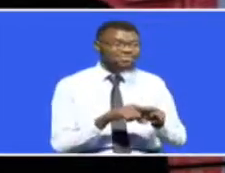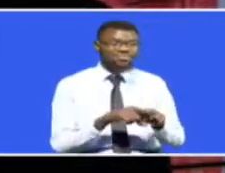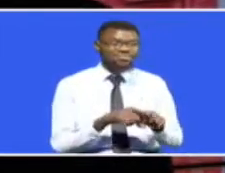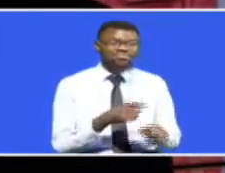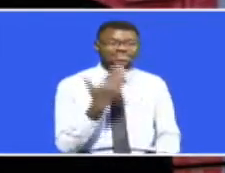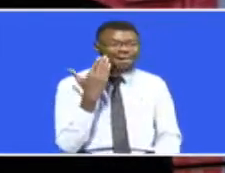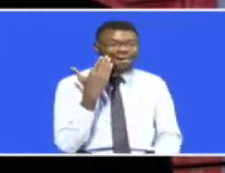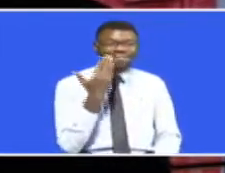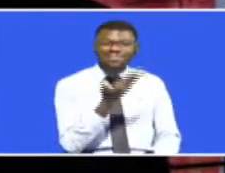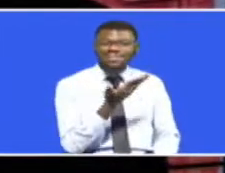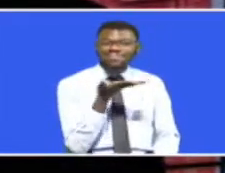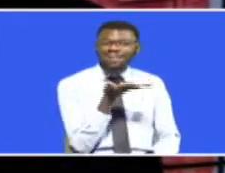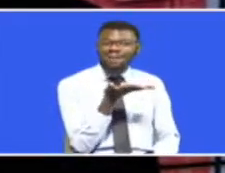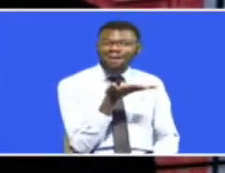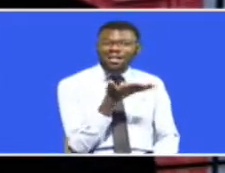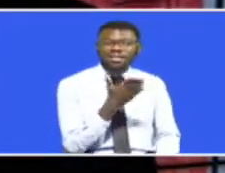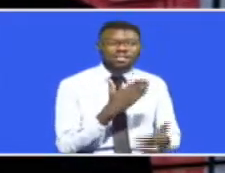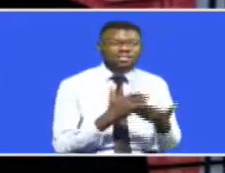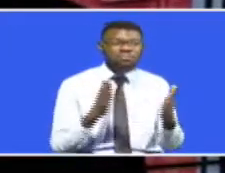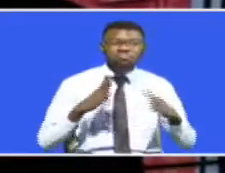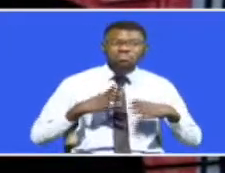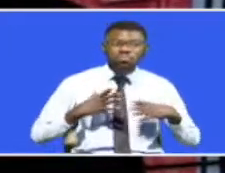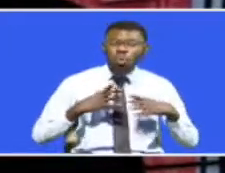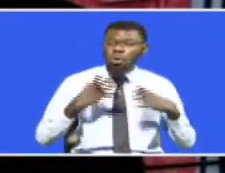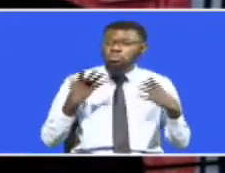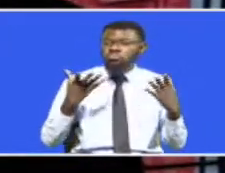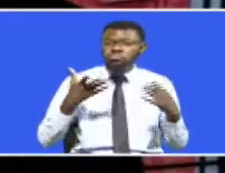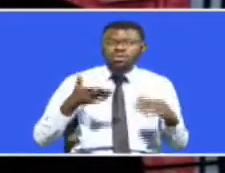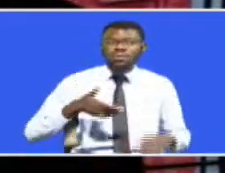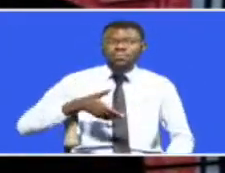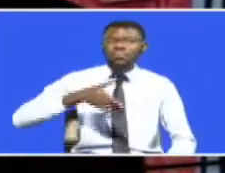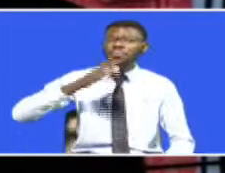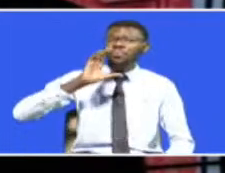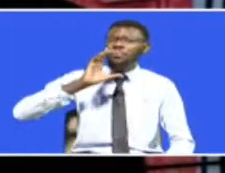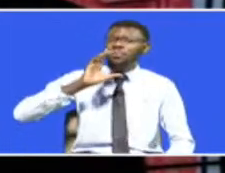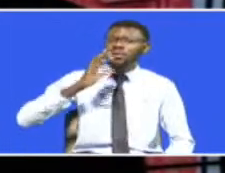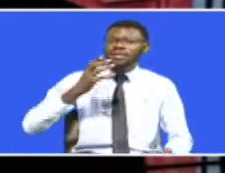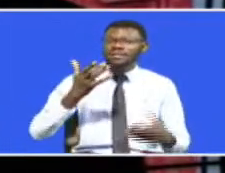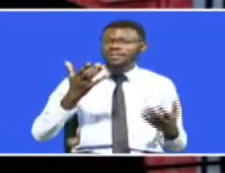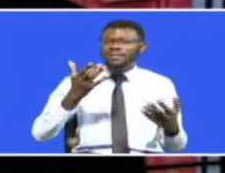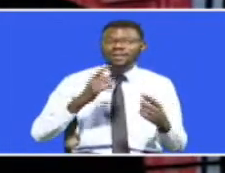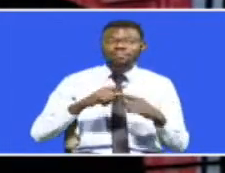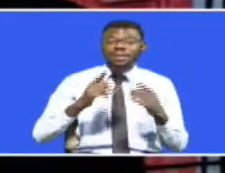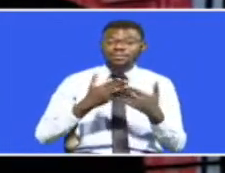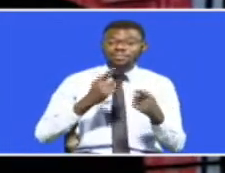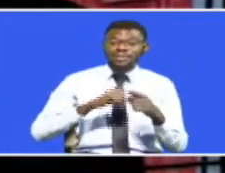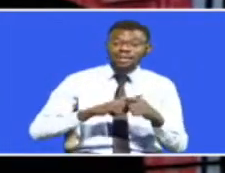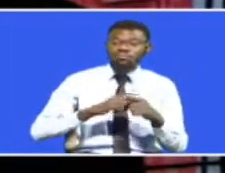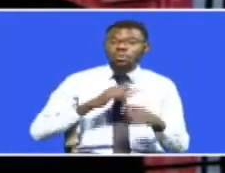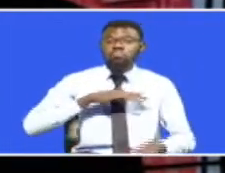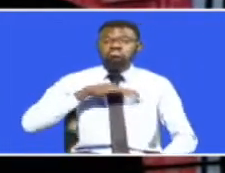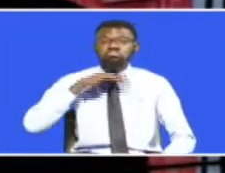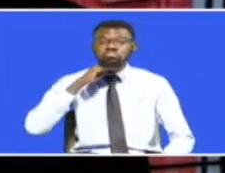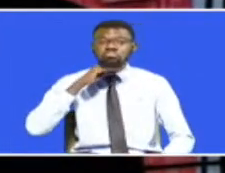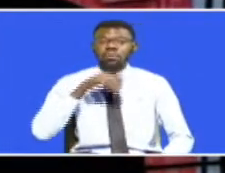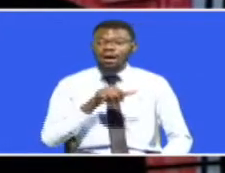ni two way busy. Mtu atagongwa na gari hapo. Atakuwa mlemavu. Wengine atakufa.